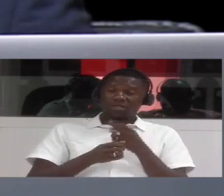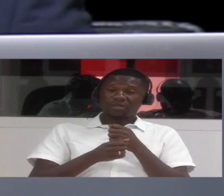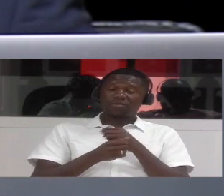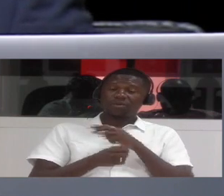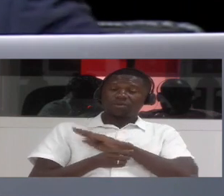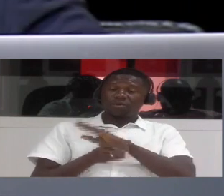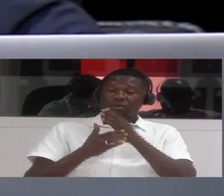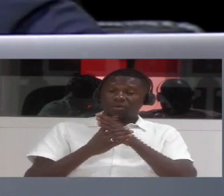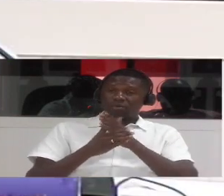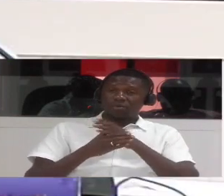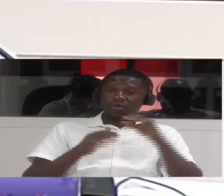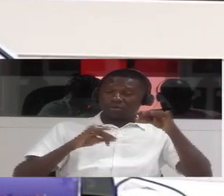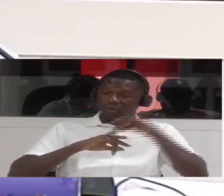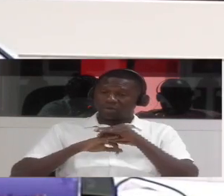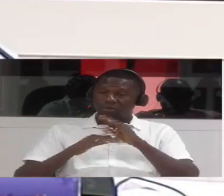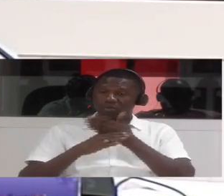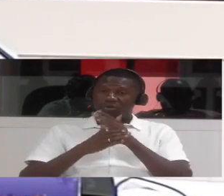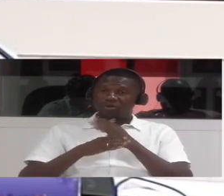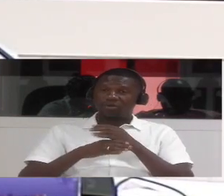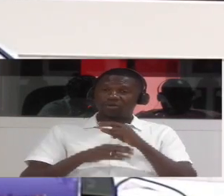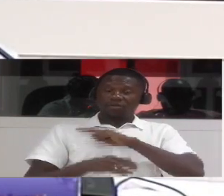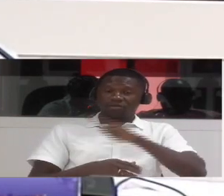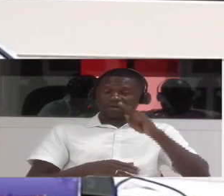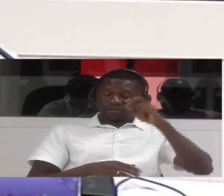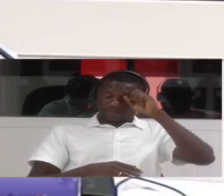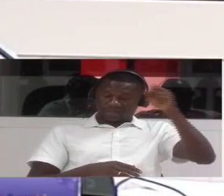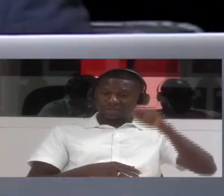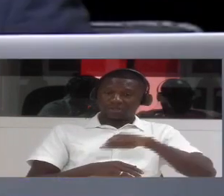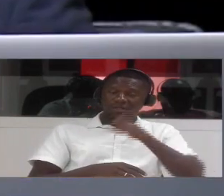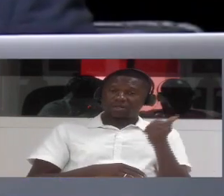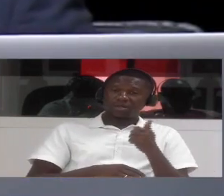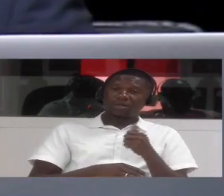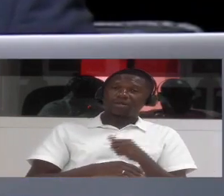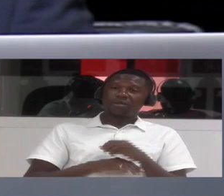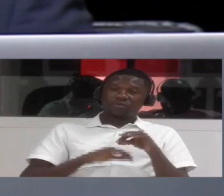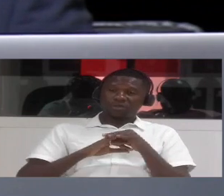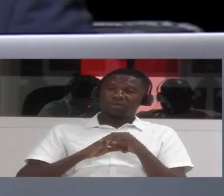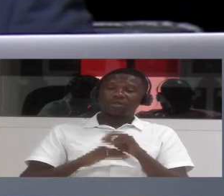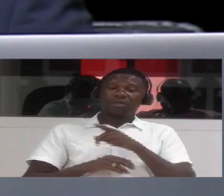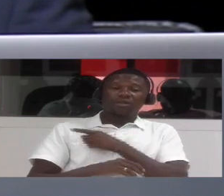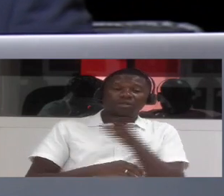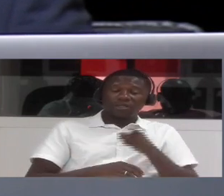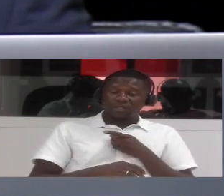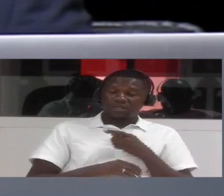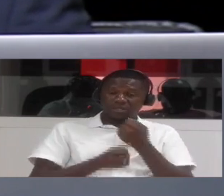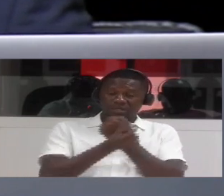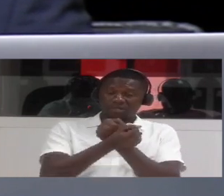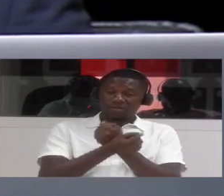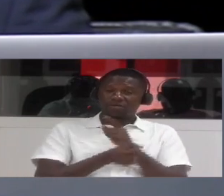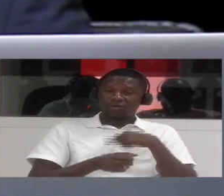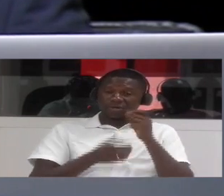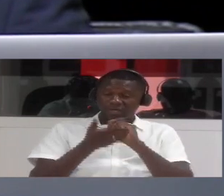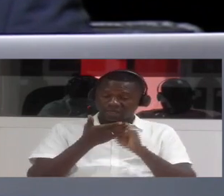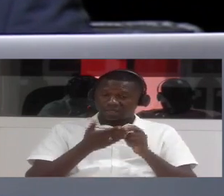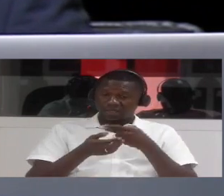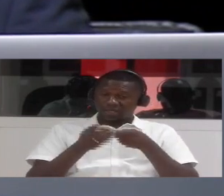and her cousin. That's what is listed here. Yes. And they get arrested for that too? Yes.